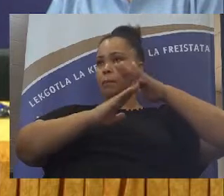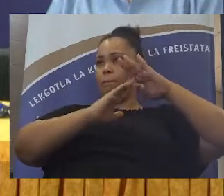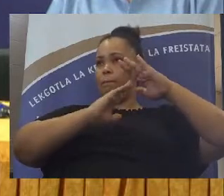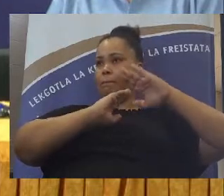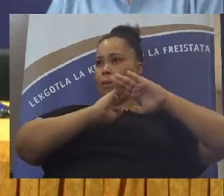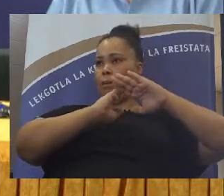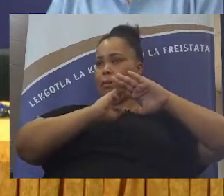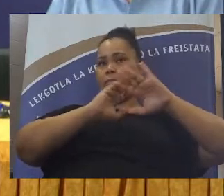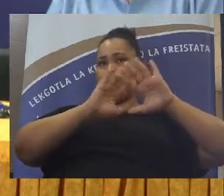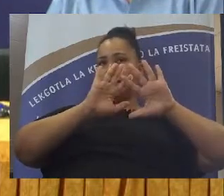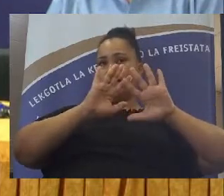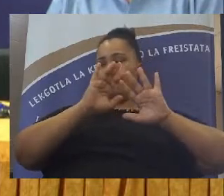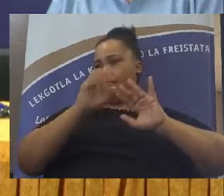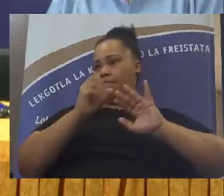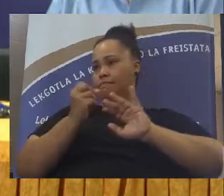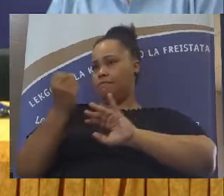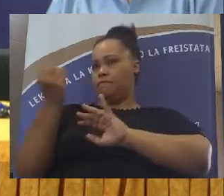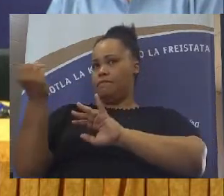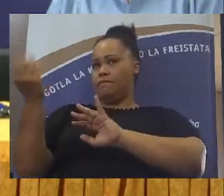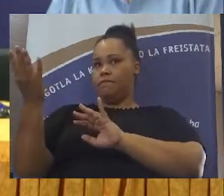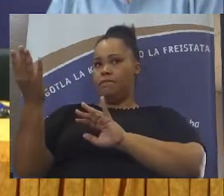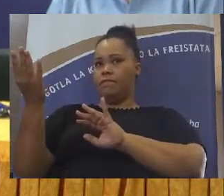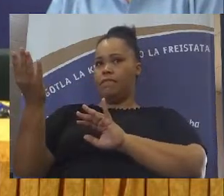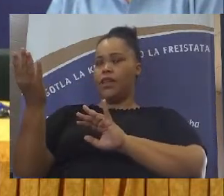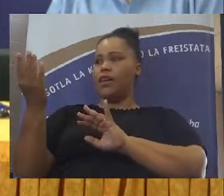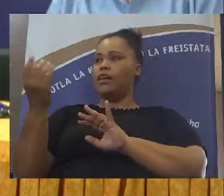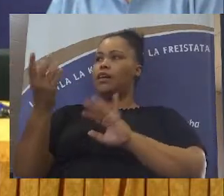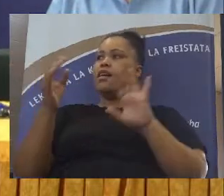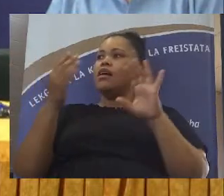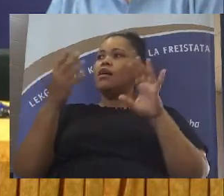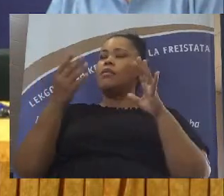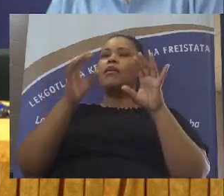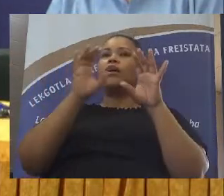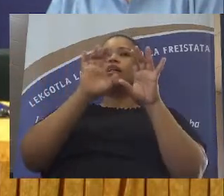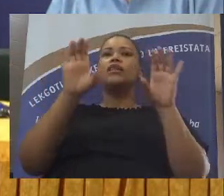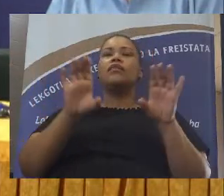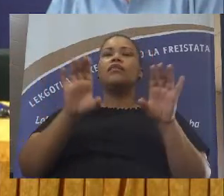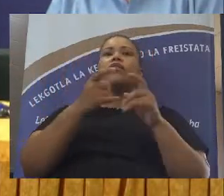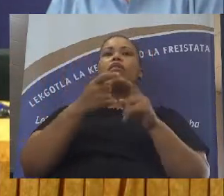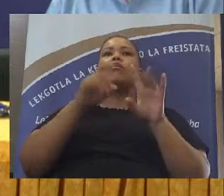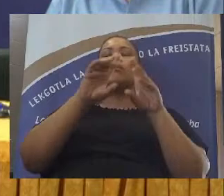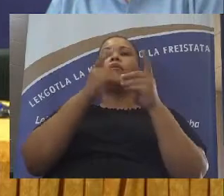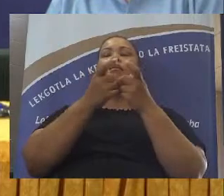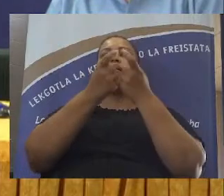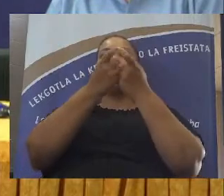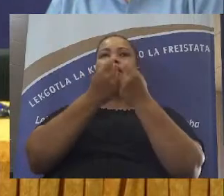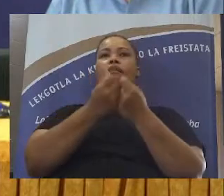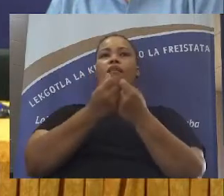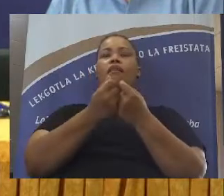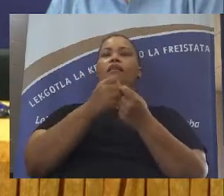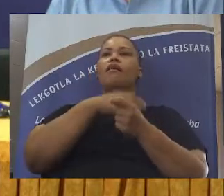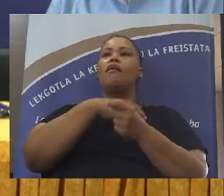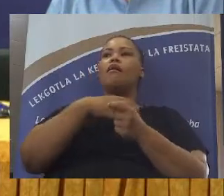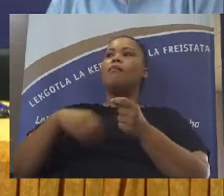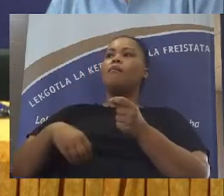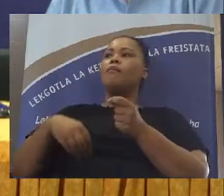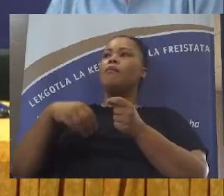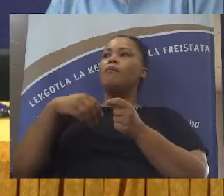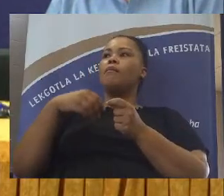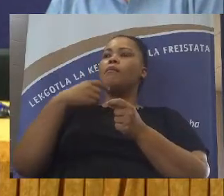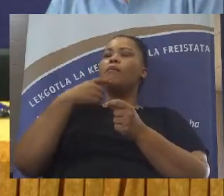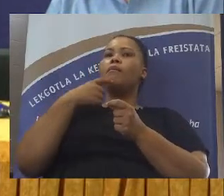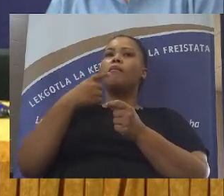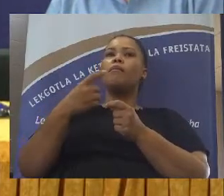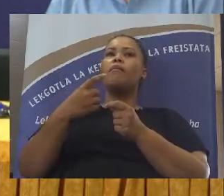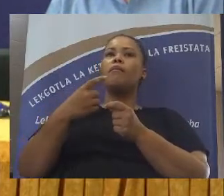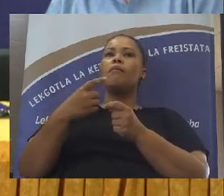And if it is something under that's a certificate that you need to get from Treasury, the president then say to